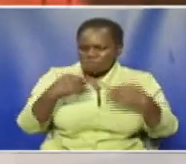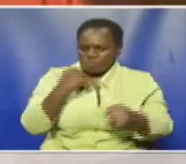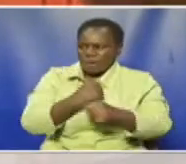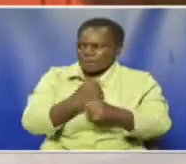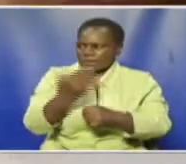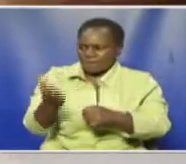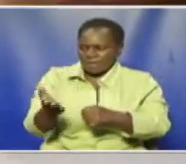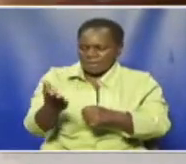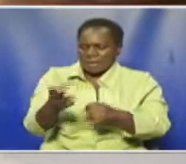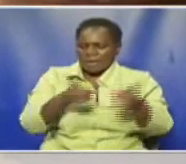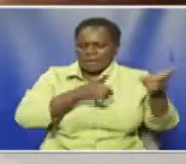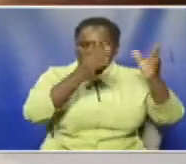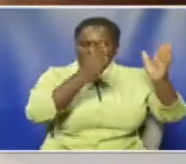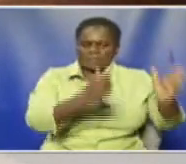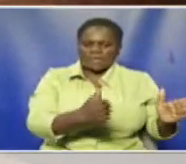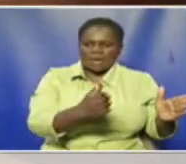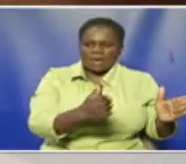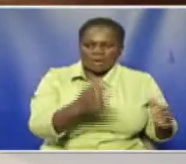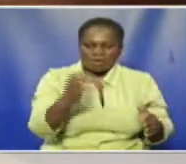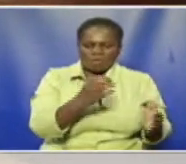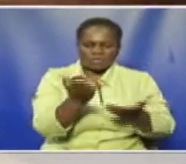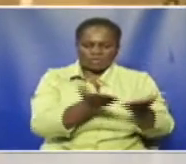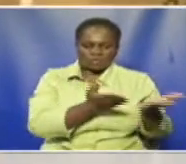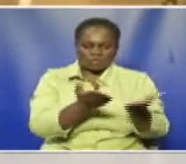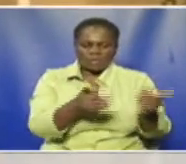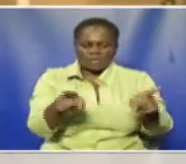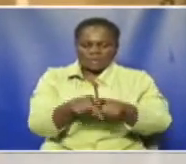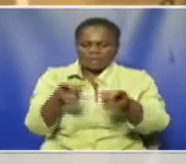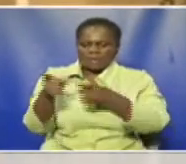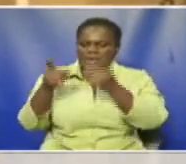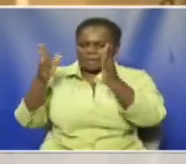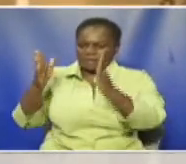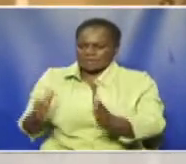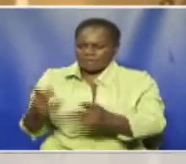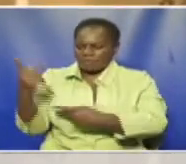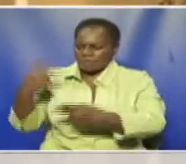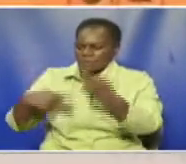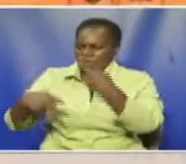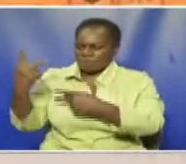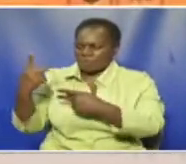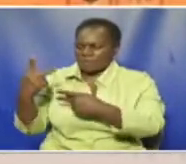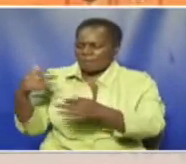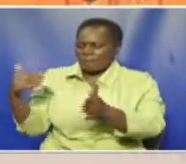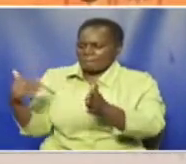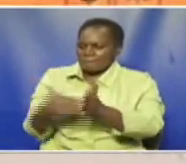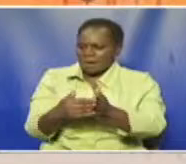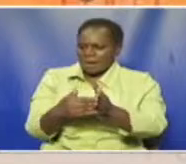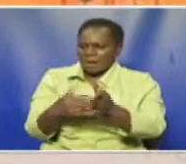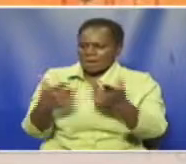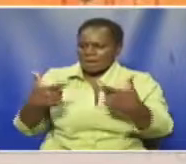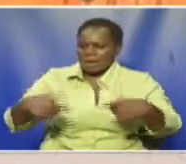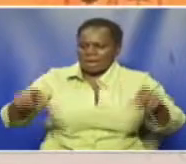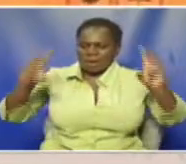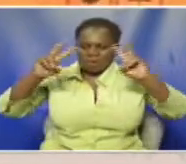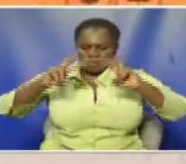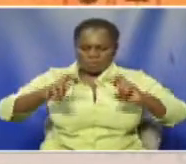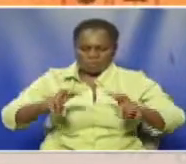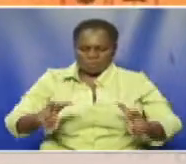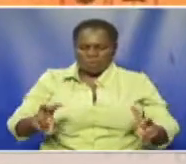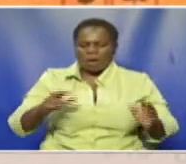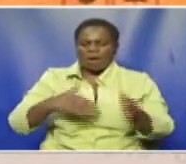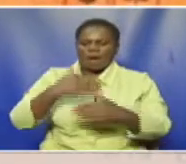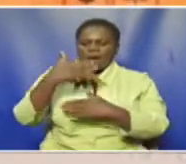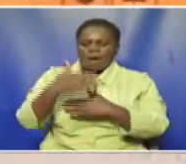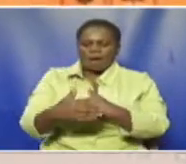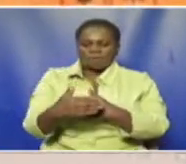at the authority included the Director of Commercial Services and the Director of Procurement. They were suspended to pave way for investigations after